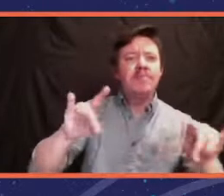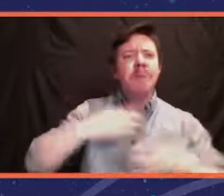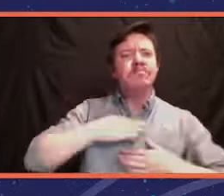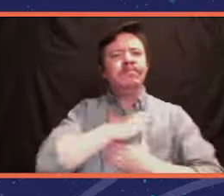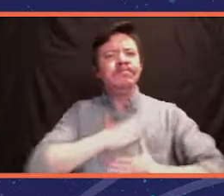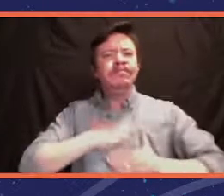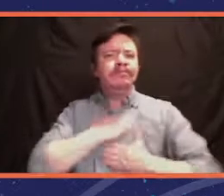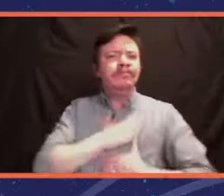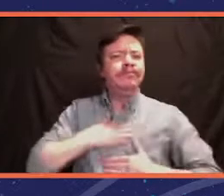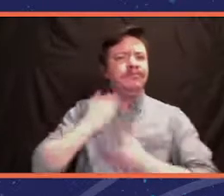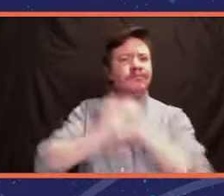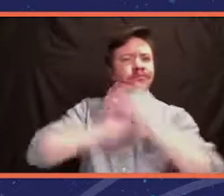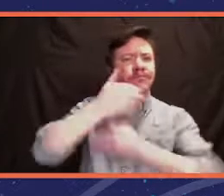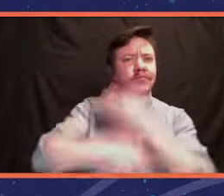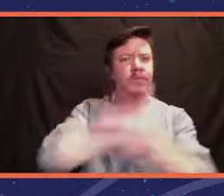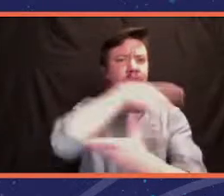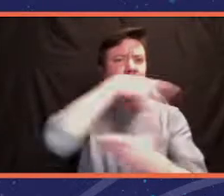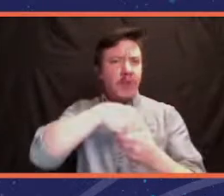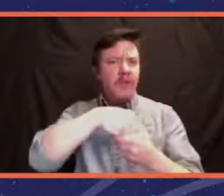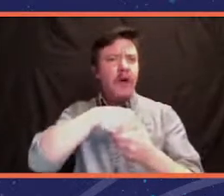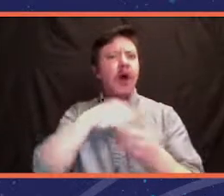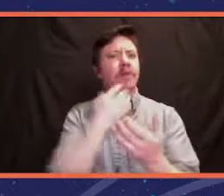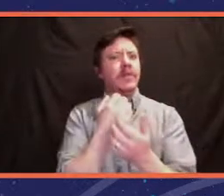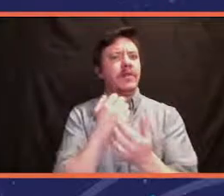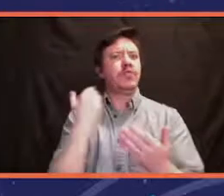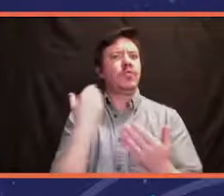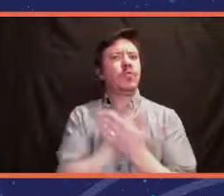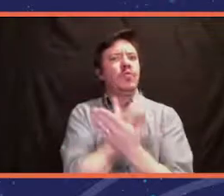being involved in this new liberatory economy.